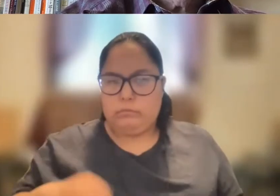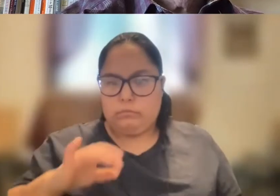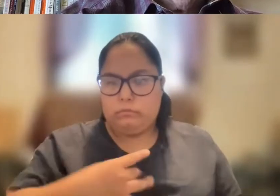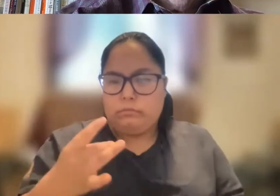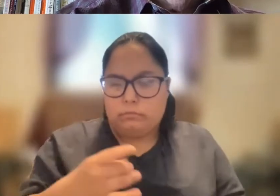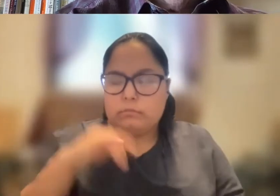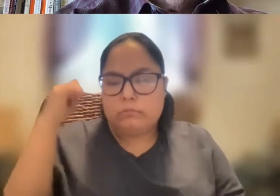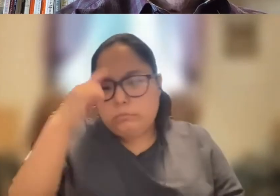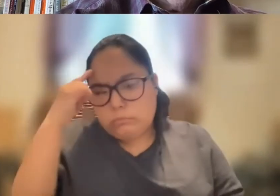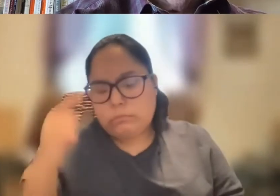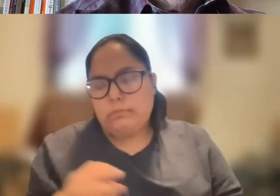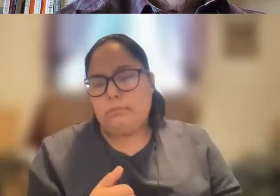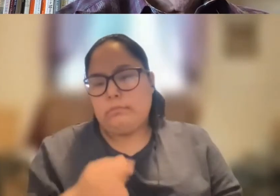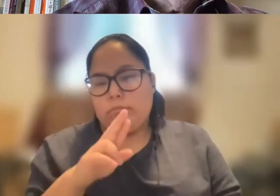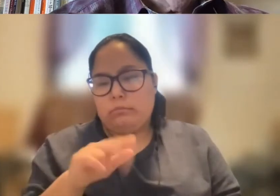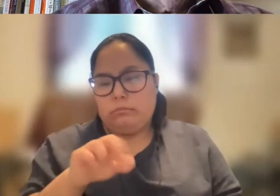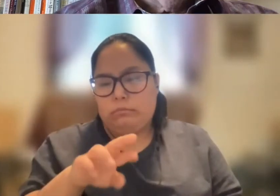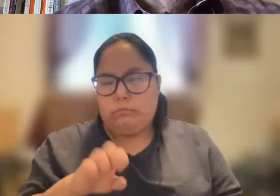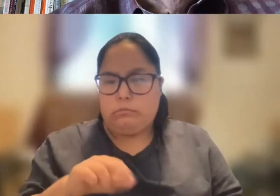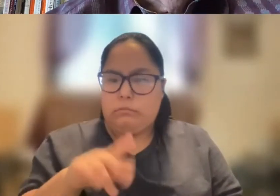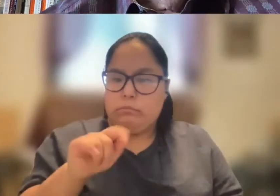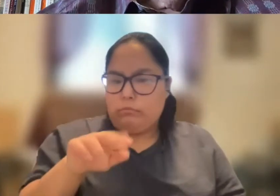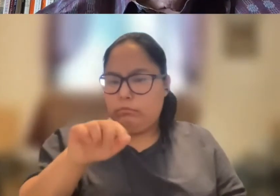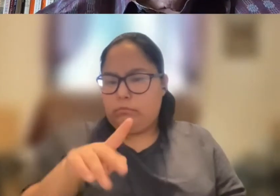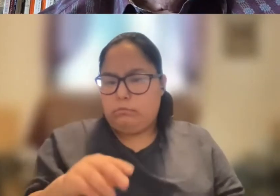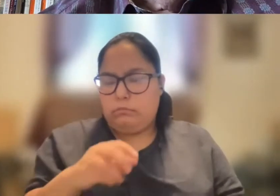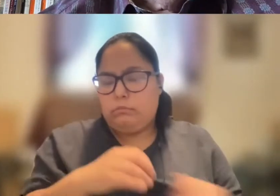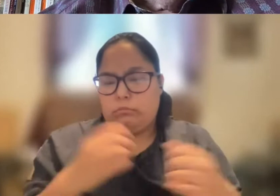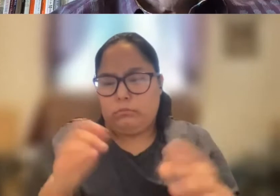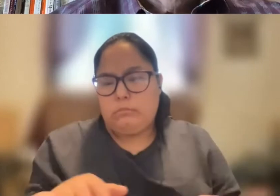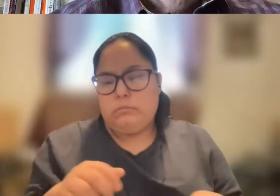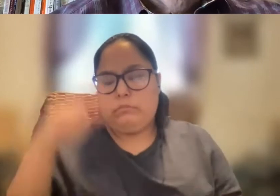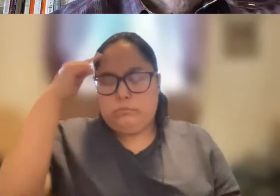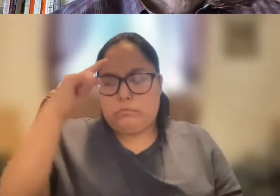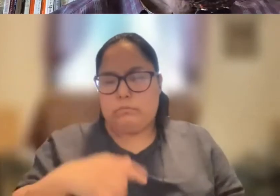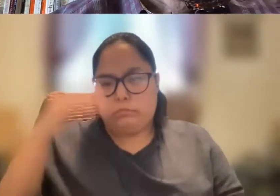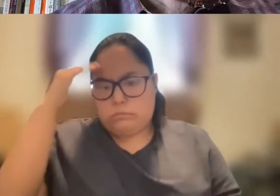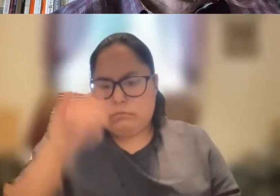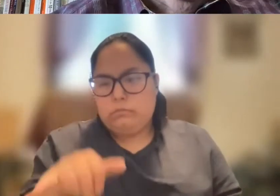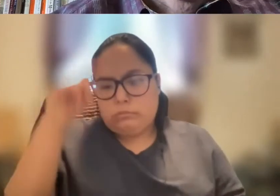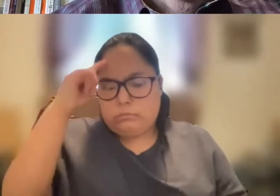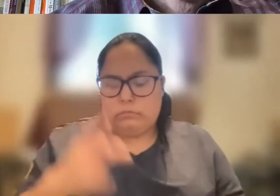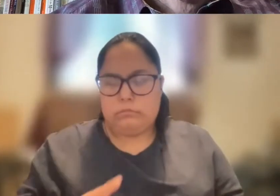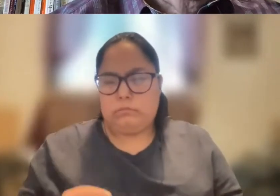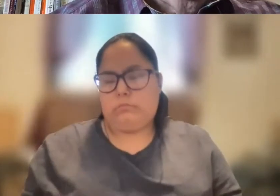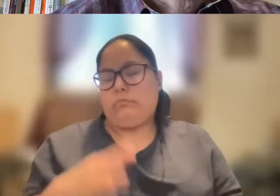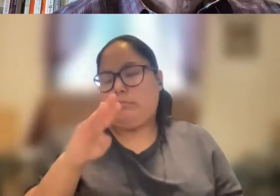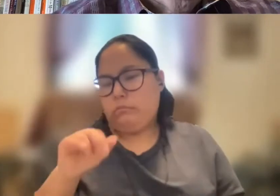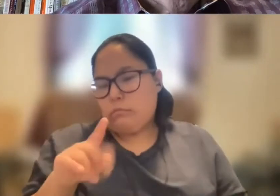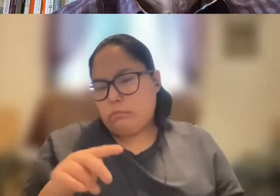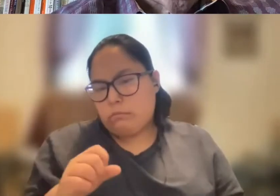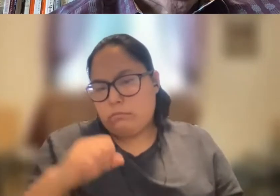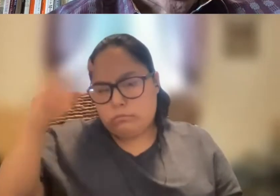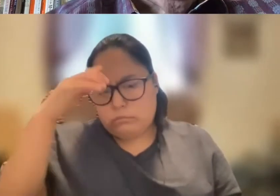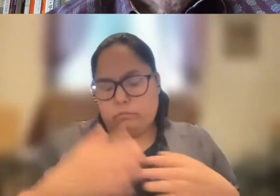like to think that they are professional enough where they wouldn't do that, but I think we all know that there are some biases that will